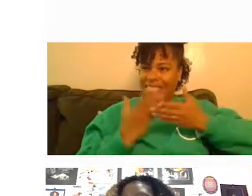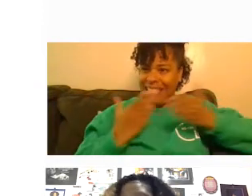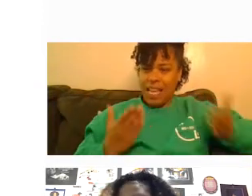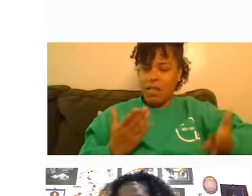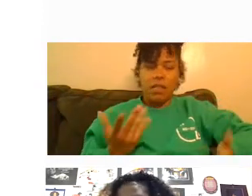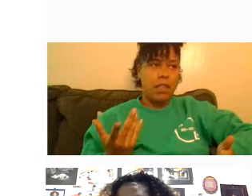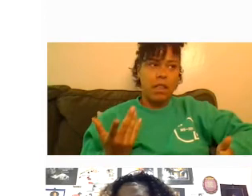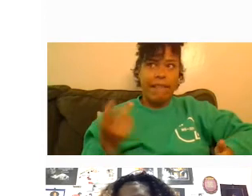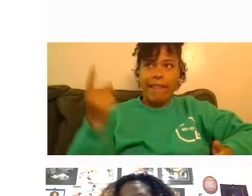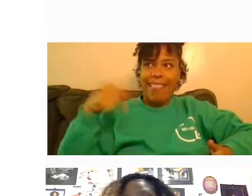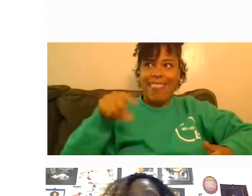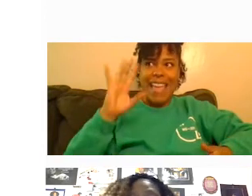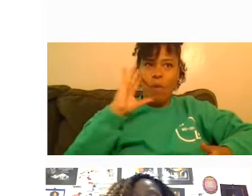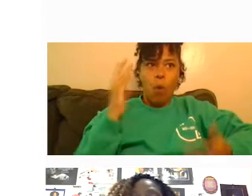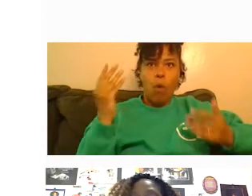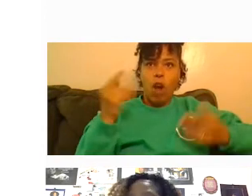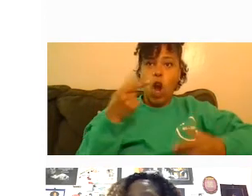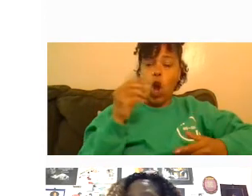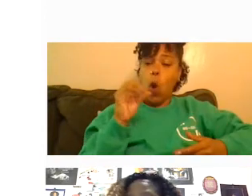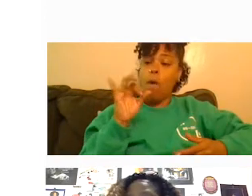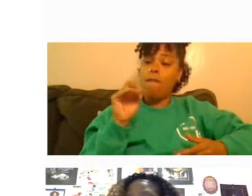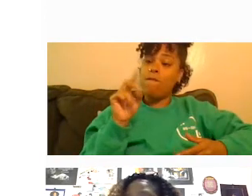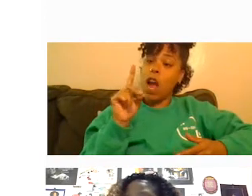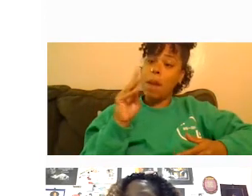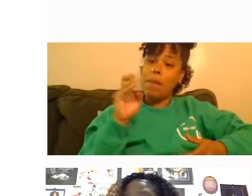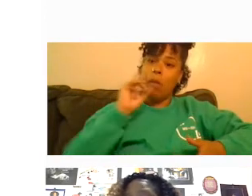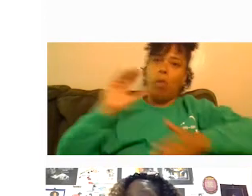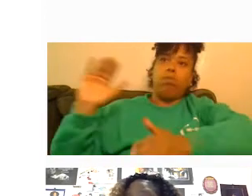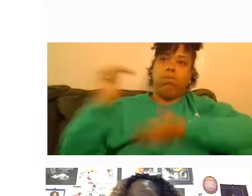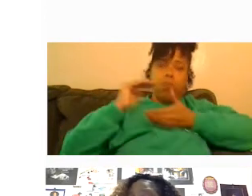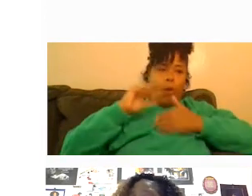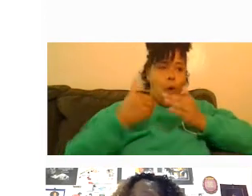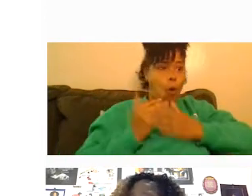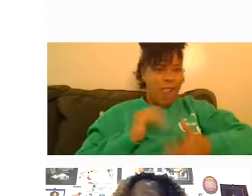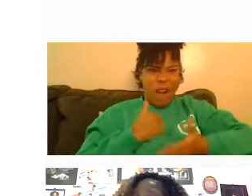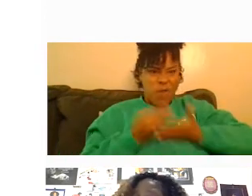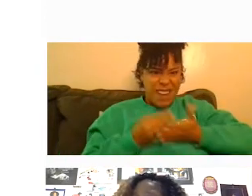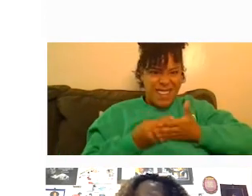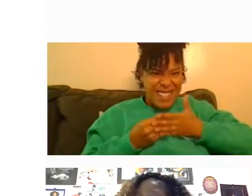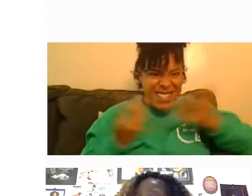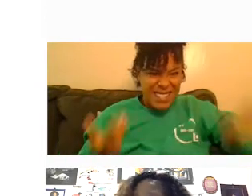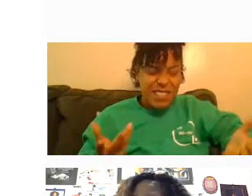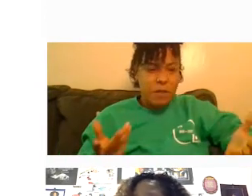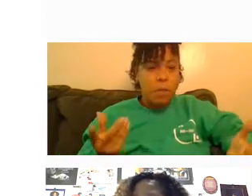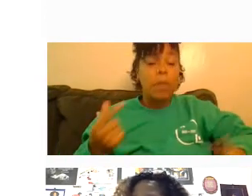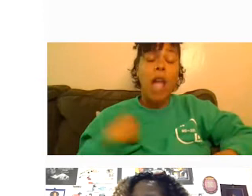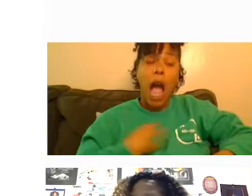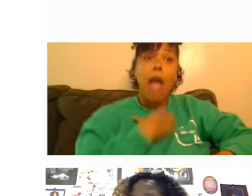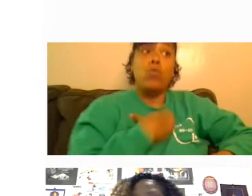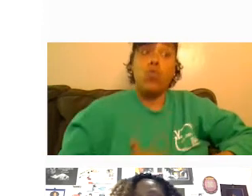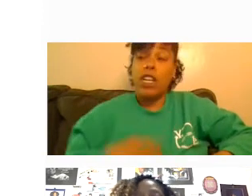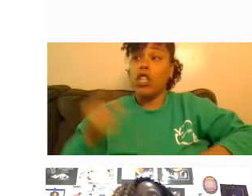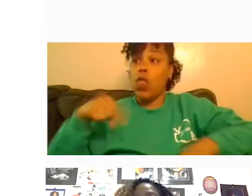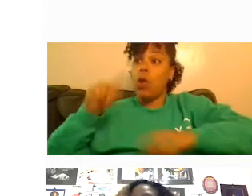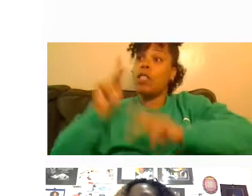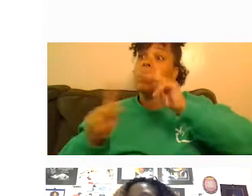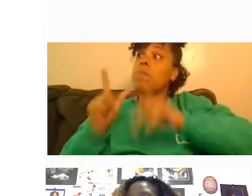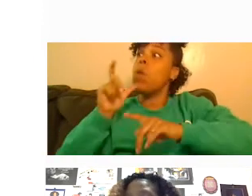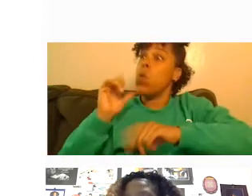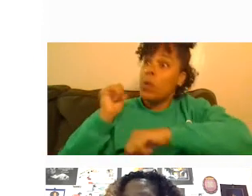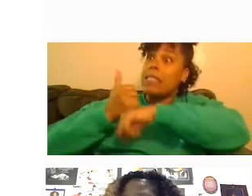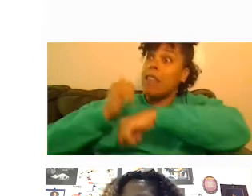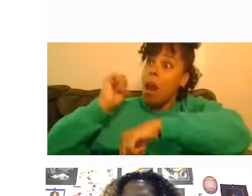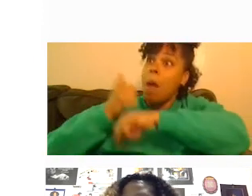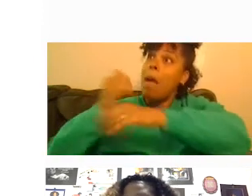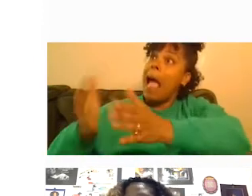all our money. And the fact is, this is something that I wish the people who are setting up GoFundMes, I wish the people